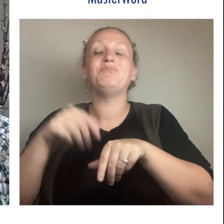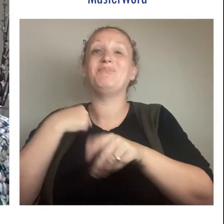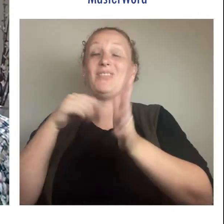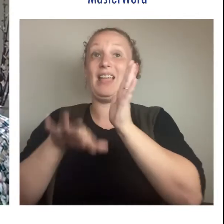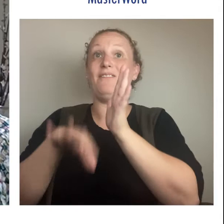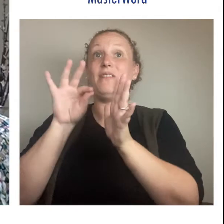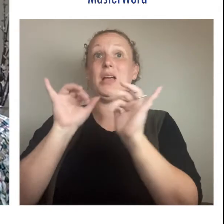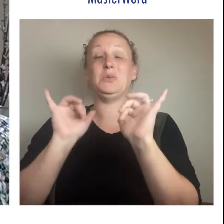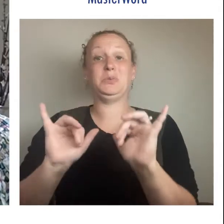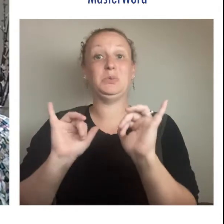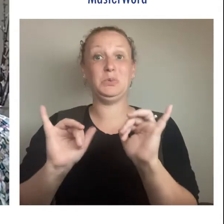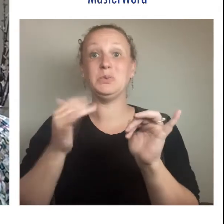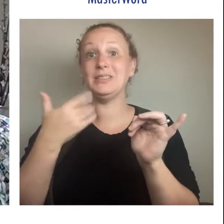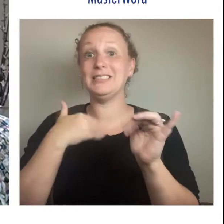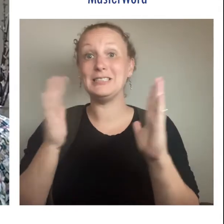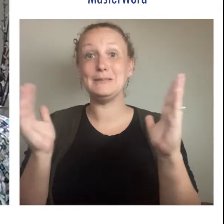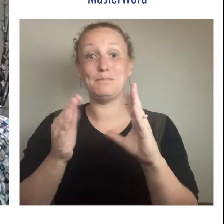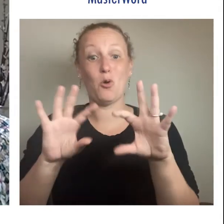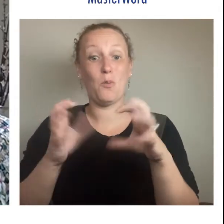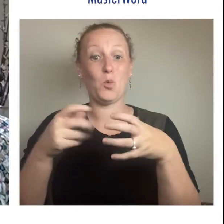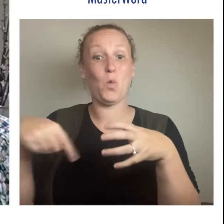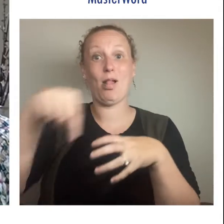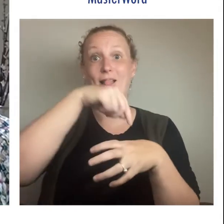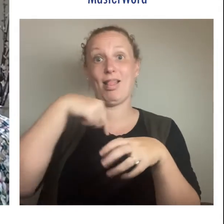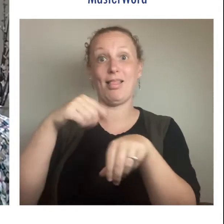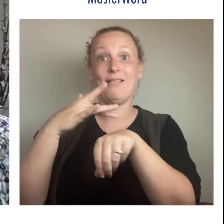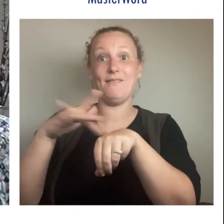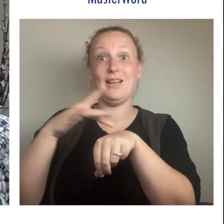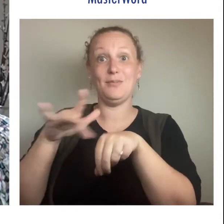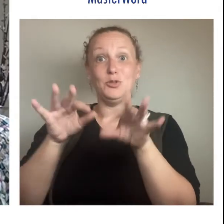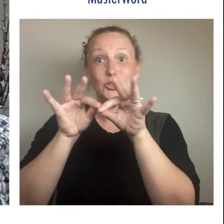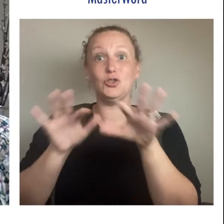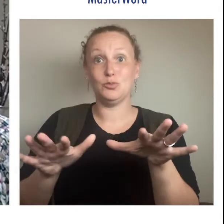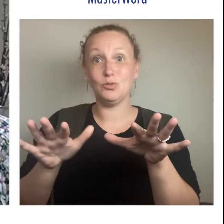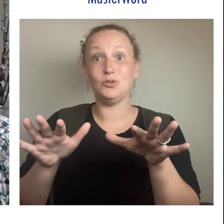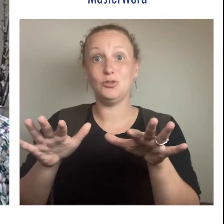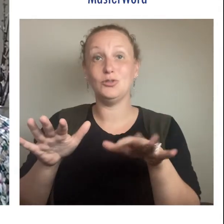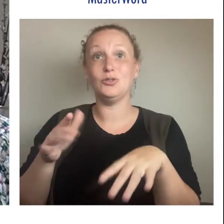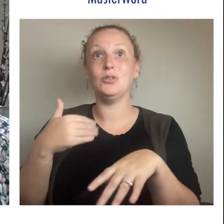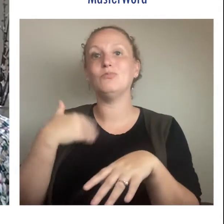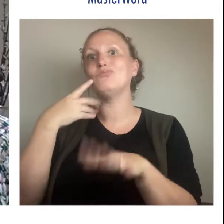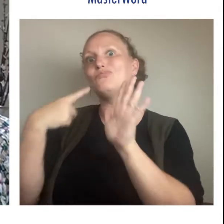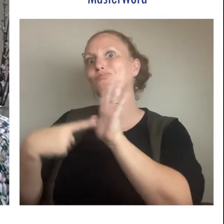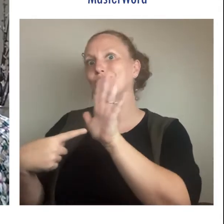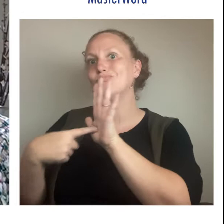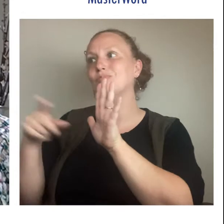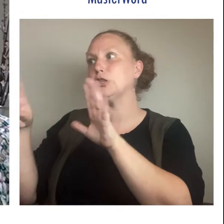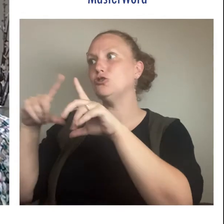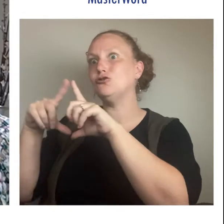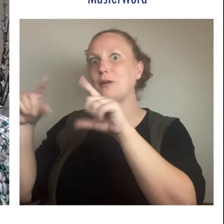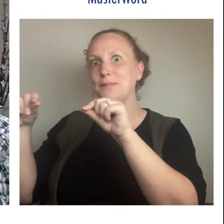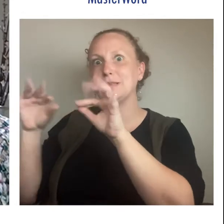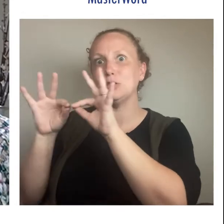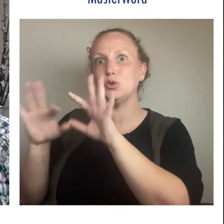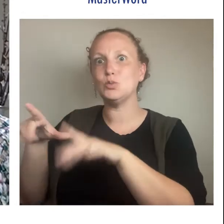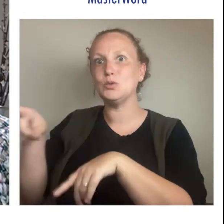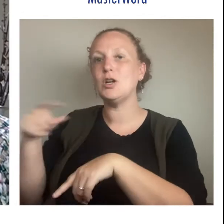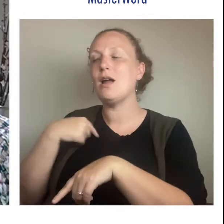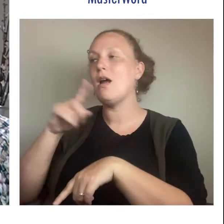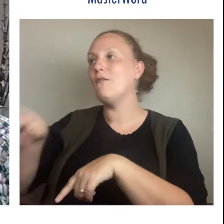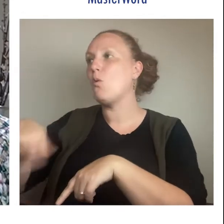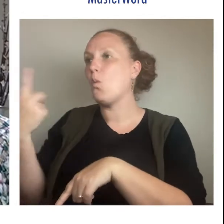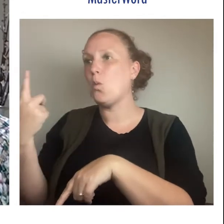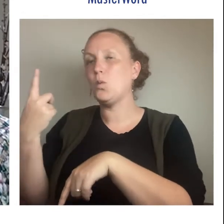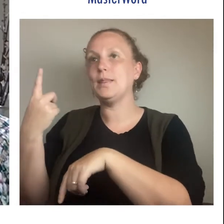what I've found, it's a small universe of available interpreters for certain languages like Japanese. I've only worked